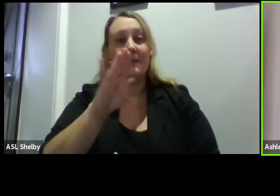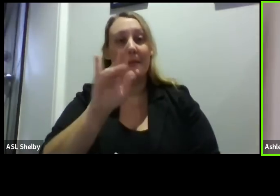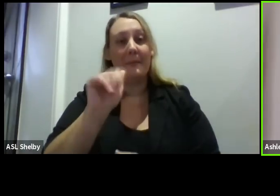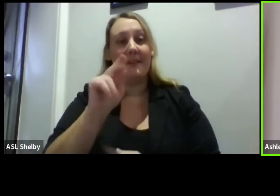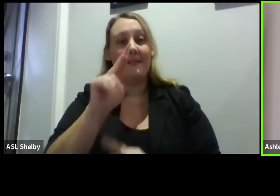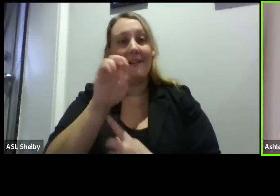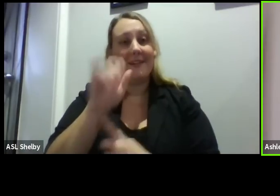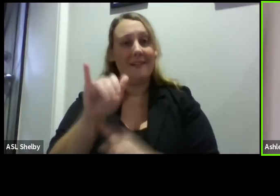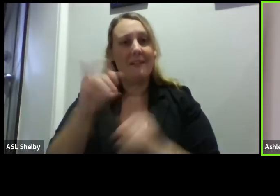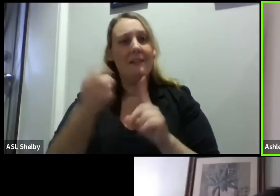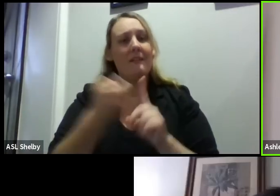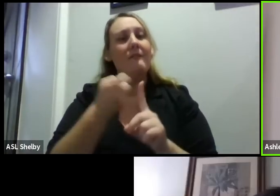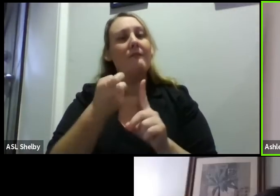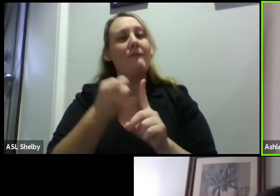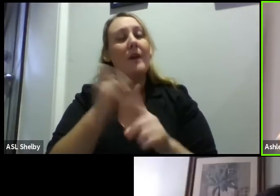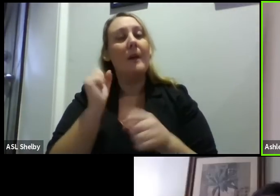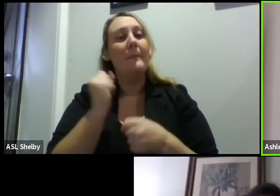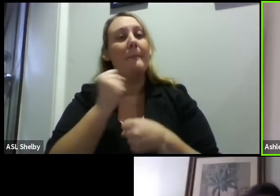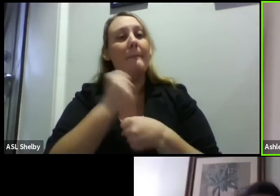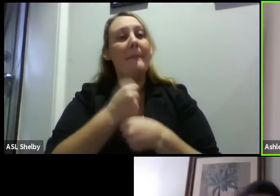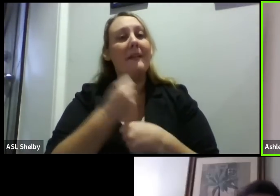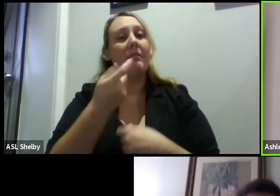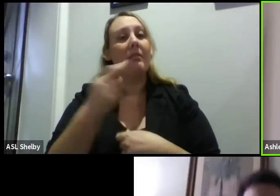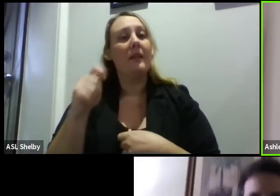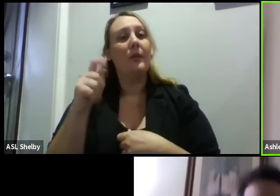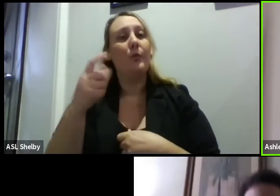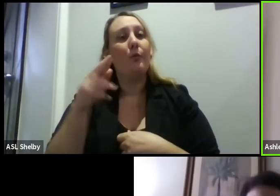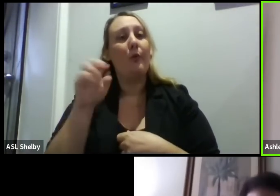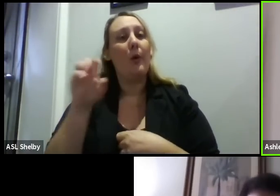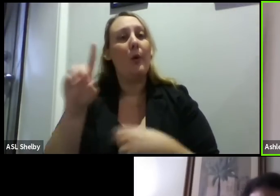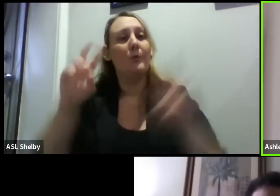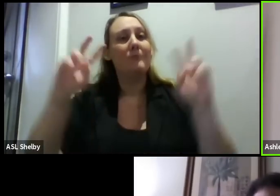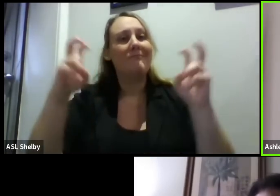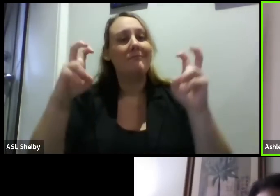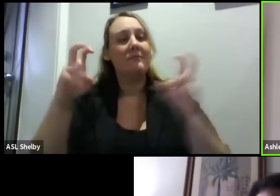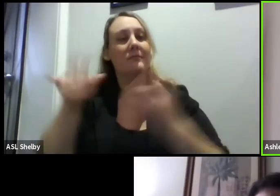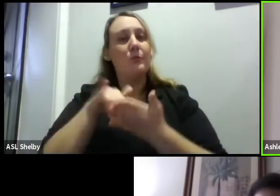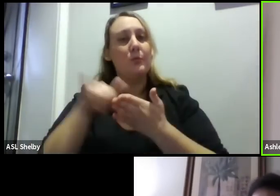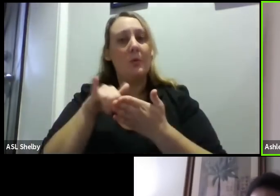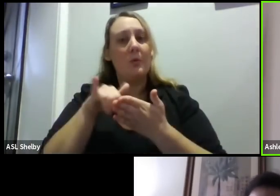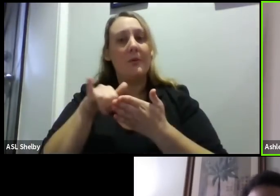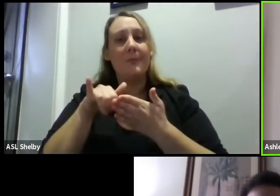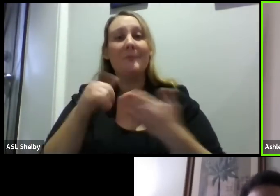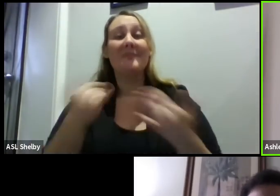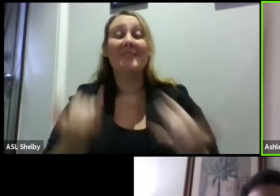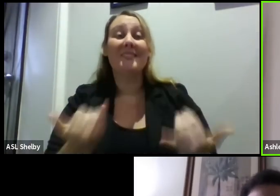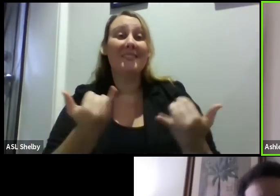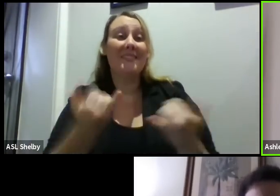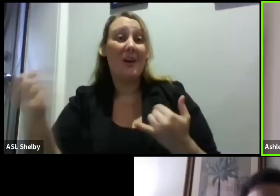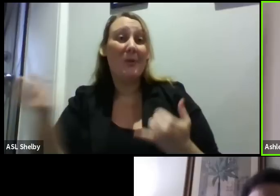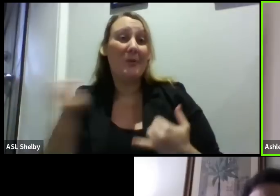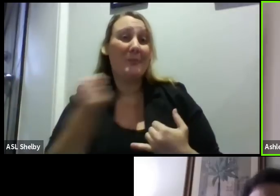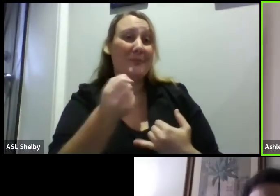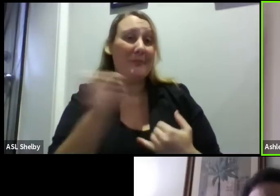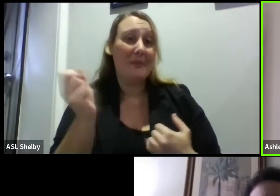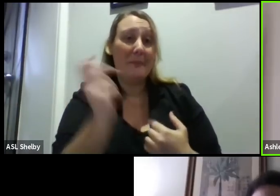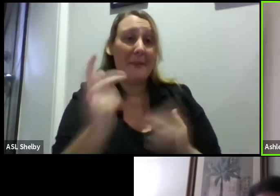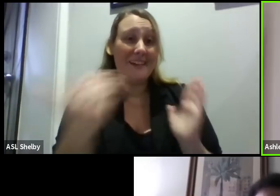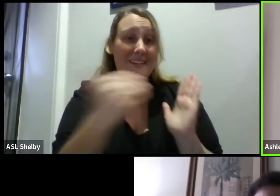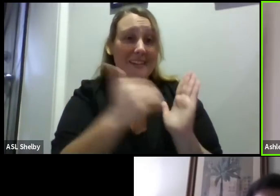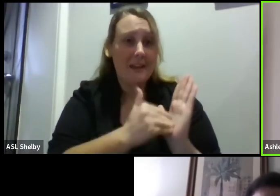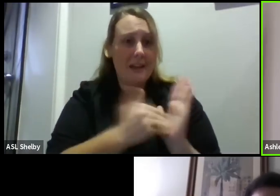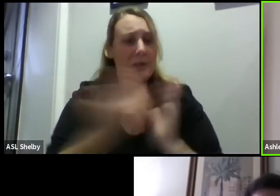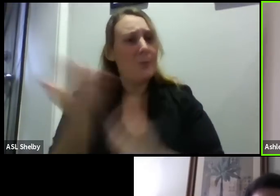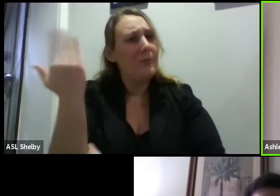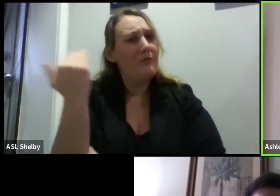again. Since our translator had a power outage earlier, we're bringing her back so that we can retranslate and